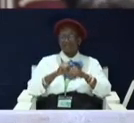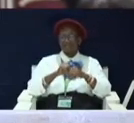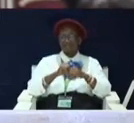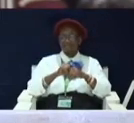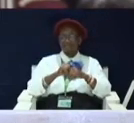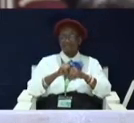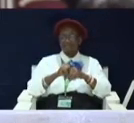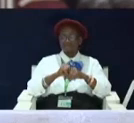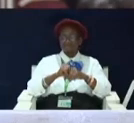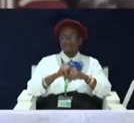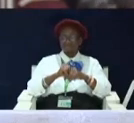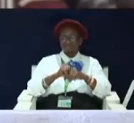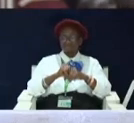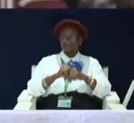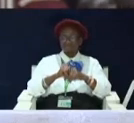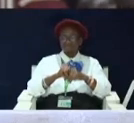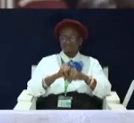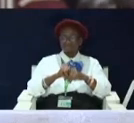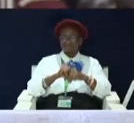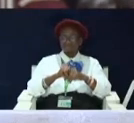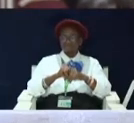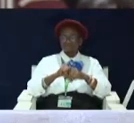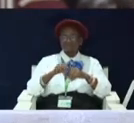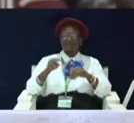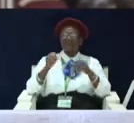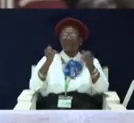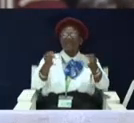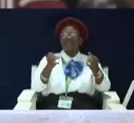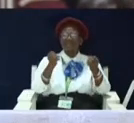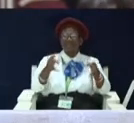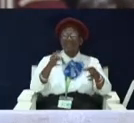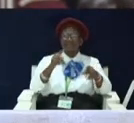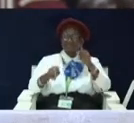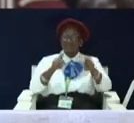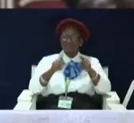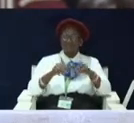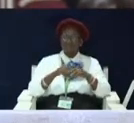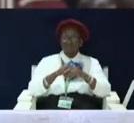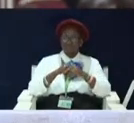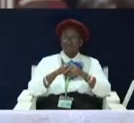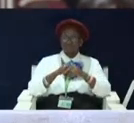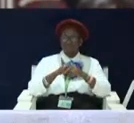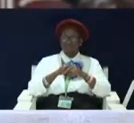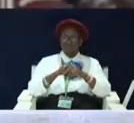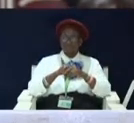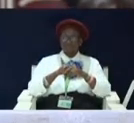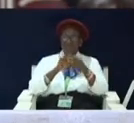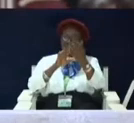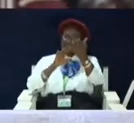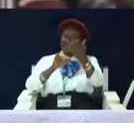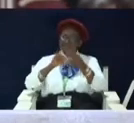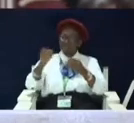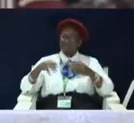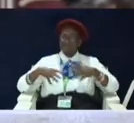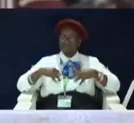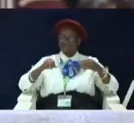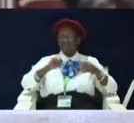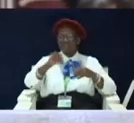kesan. Was a multitude of people opolopo eniyan ni won wa expecting healing. Di won